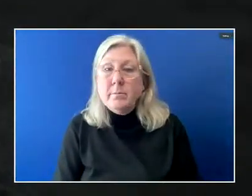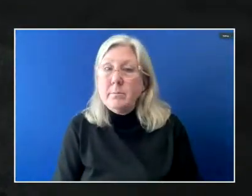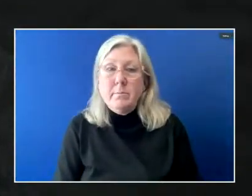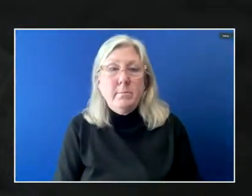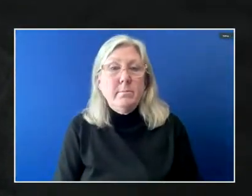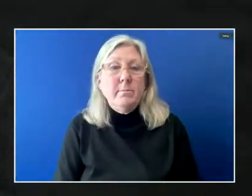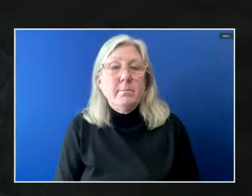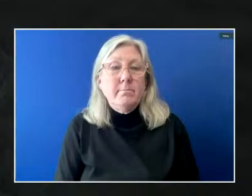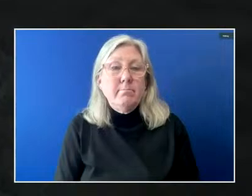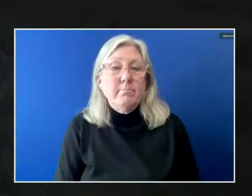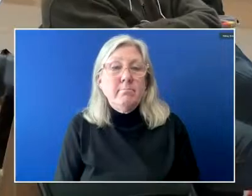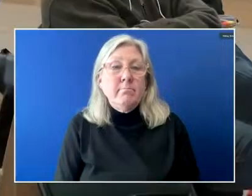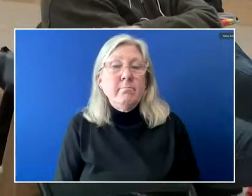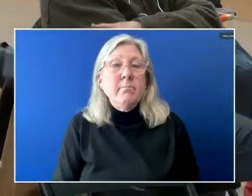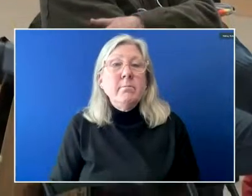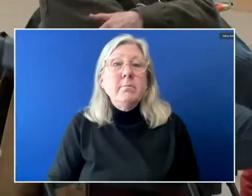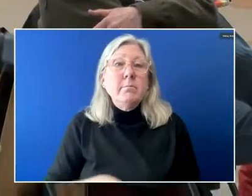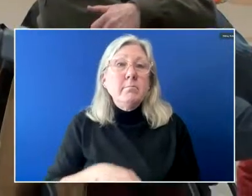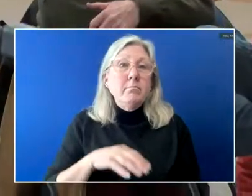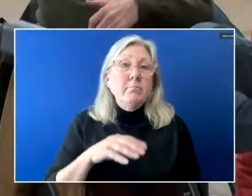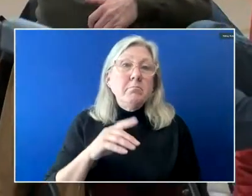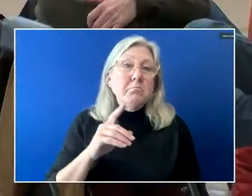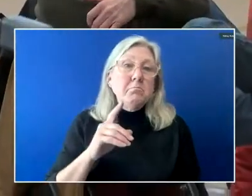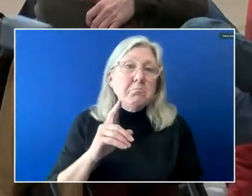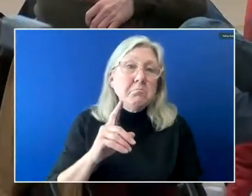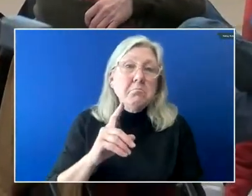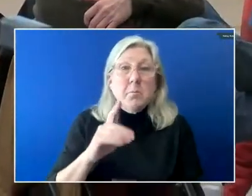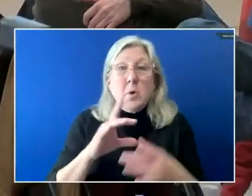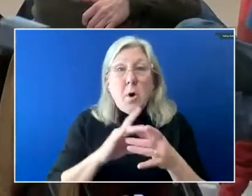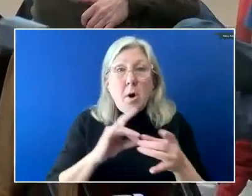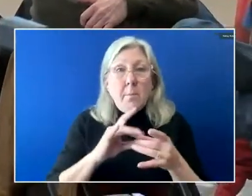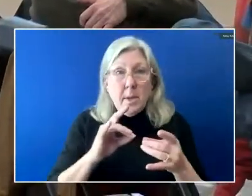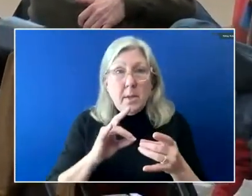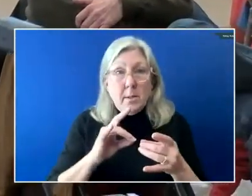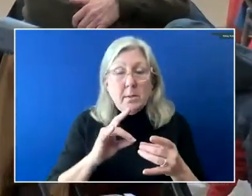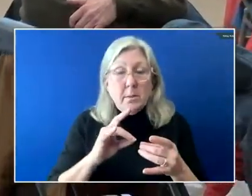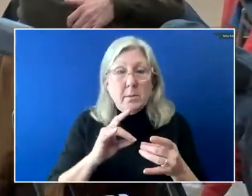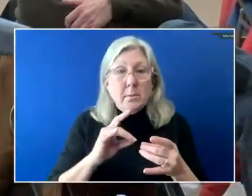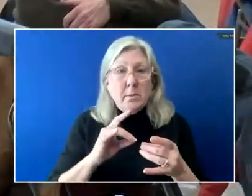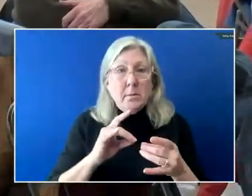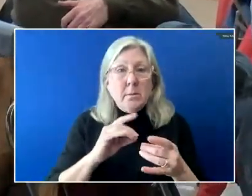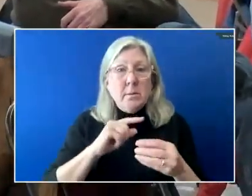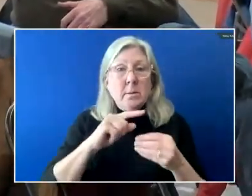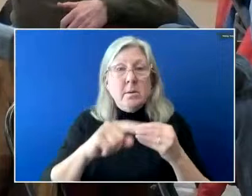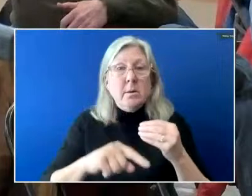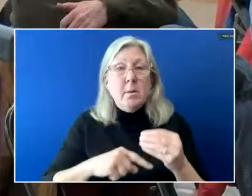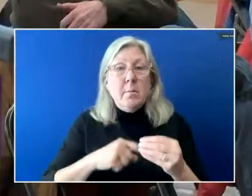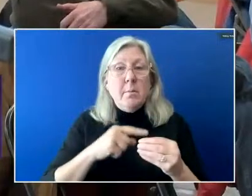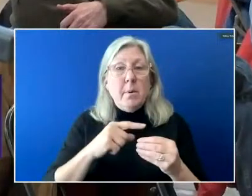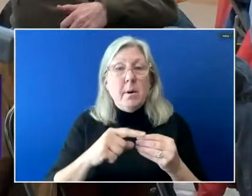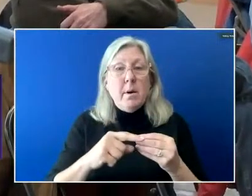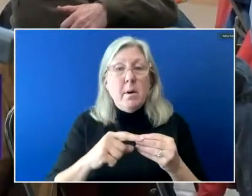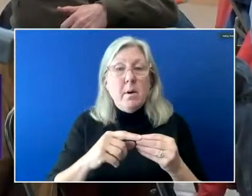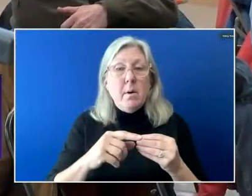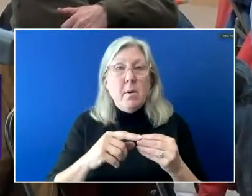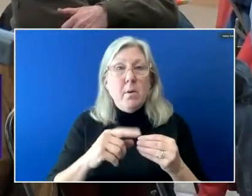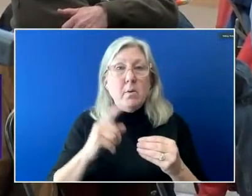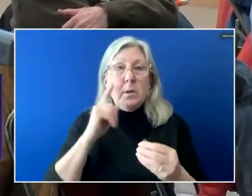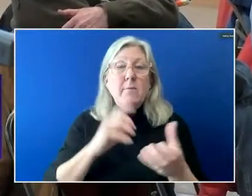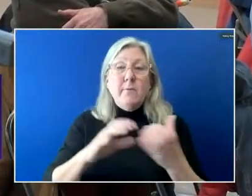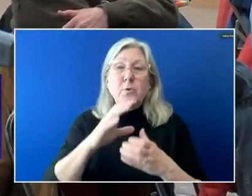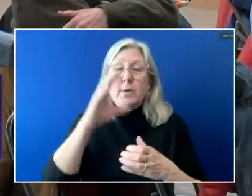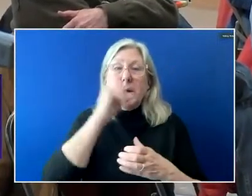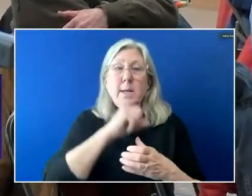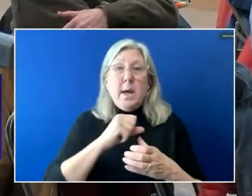Miner uh just just a comment about about the uh confusion I guess that the country